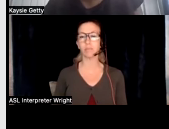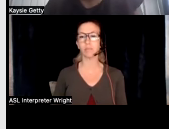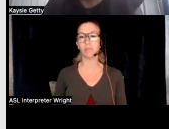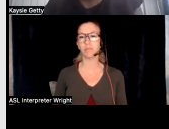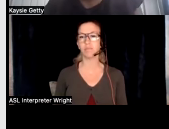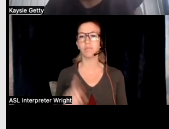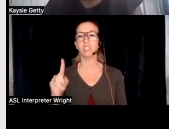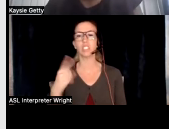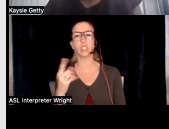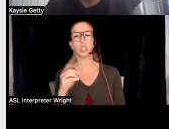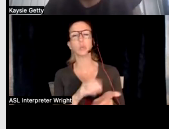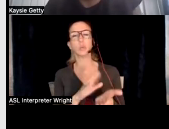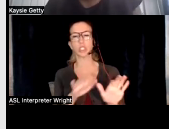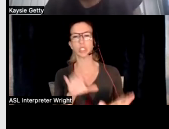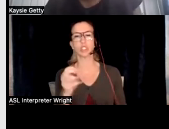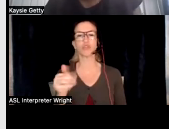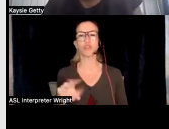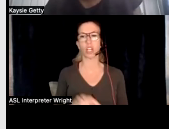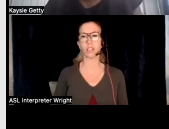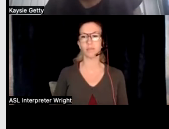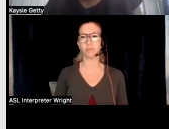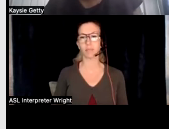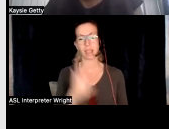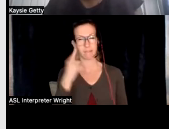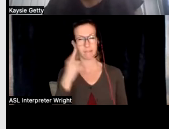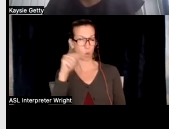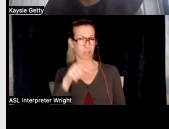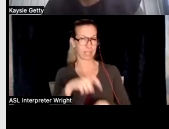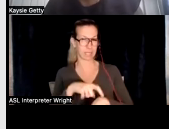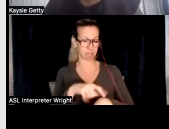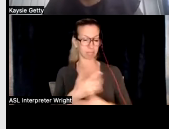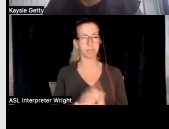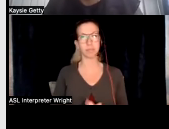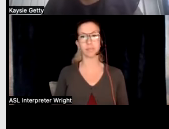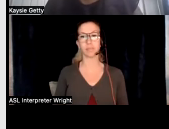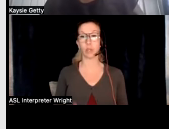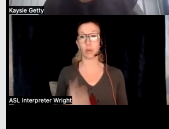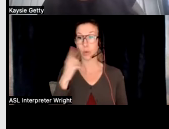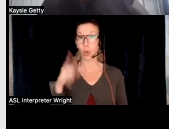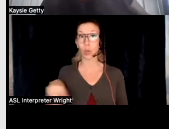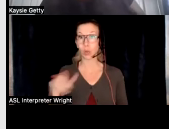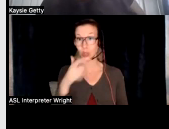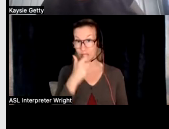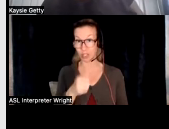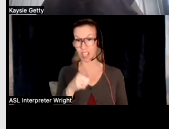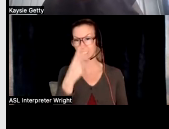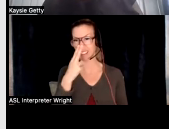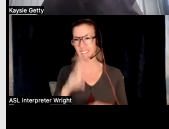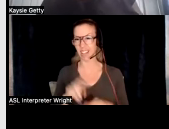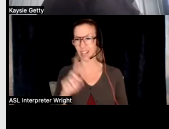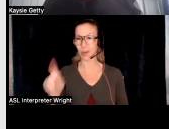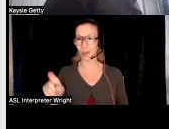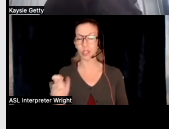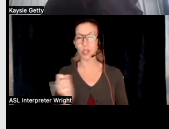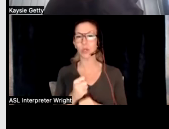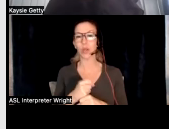just put it in the chat. Okay. So I think in the interest of time, just so those of you who are interested in doing this, this can be a fun question to create a